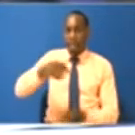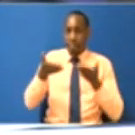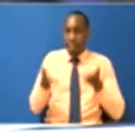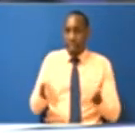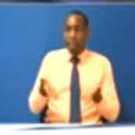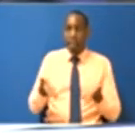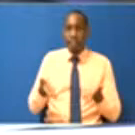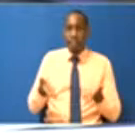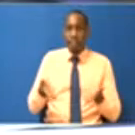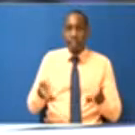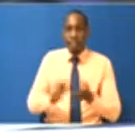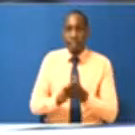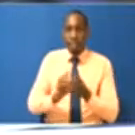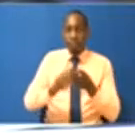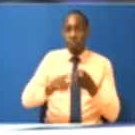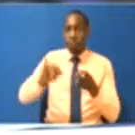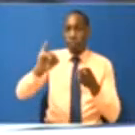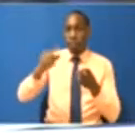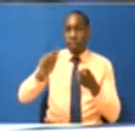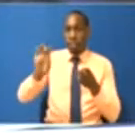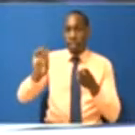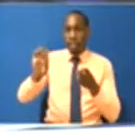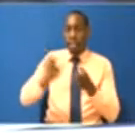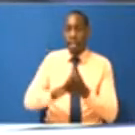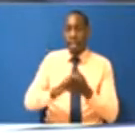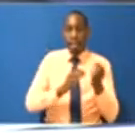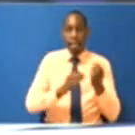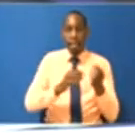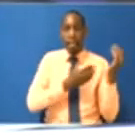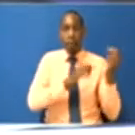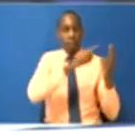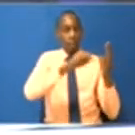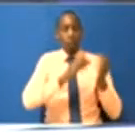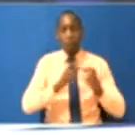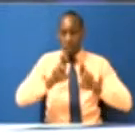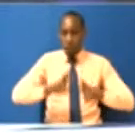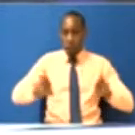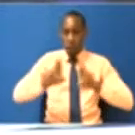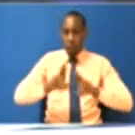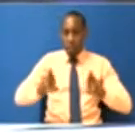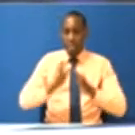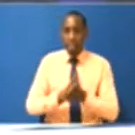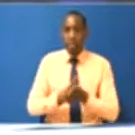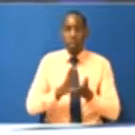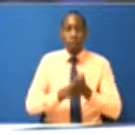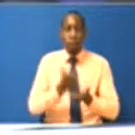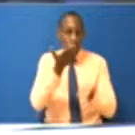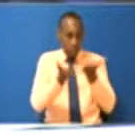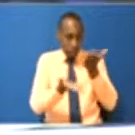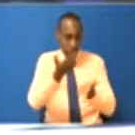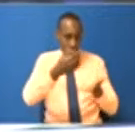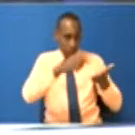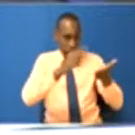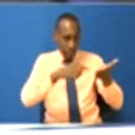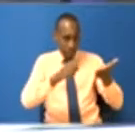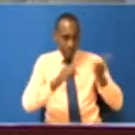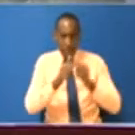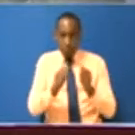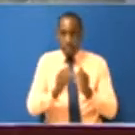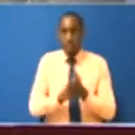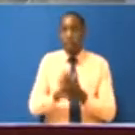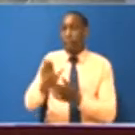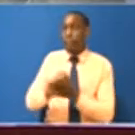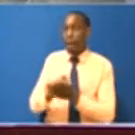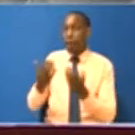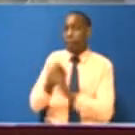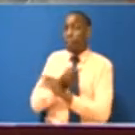and poli cafe i hope you're prepared exactly otherwise again we'll mark you properly how different